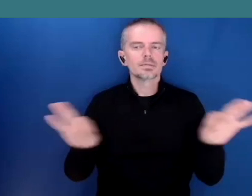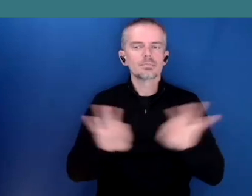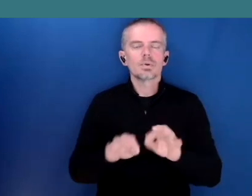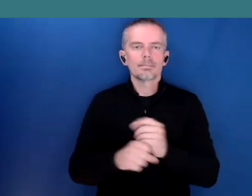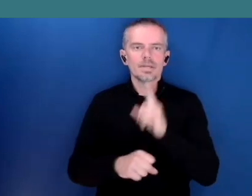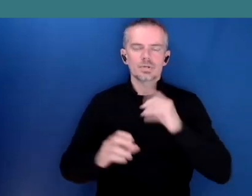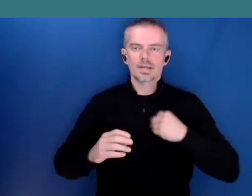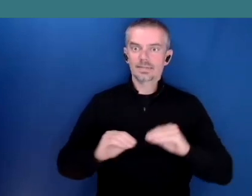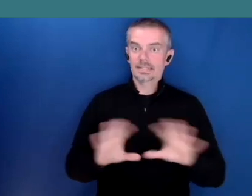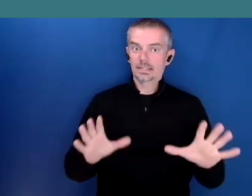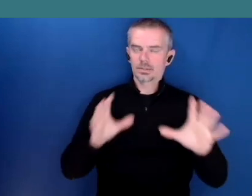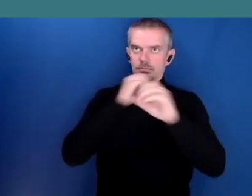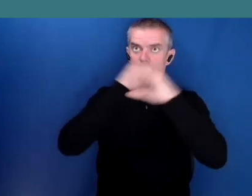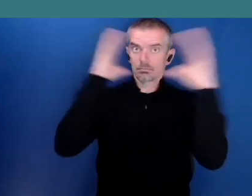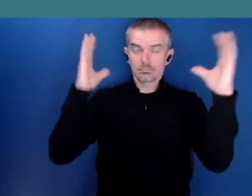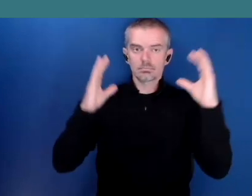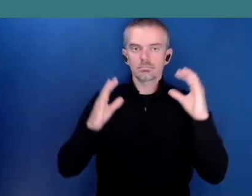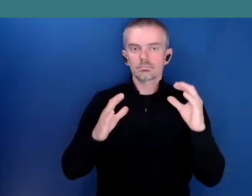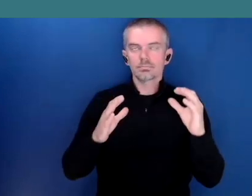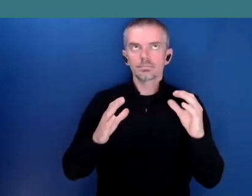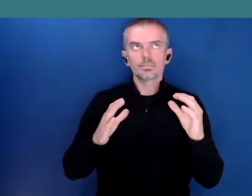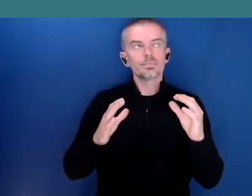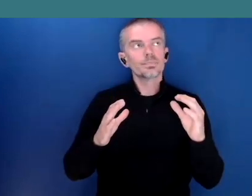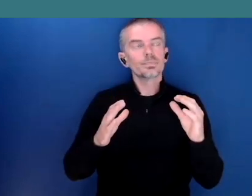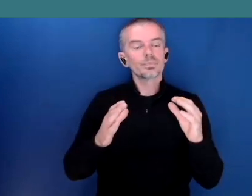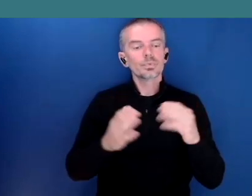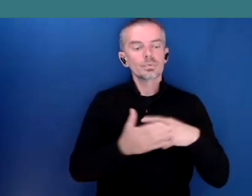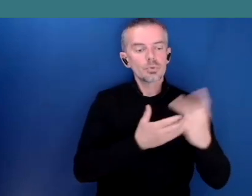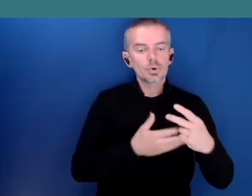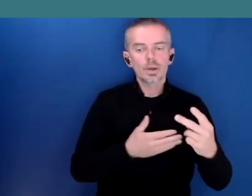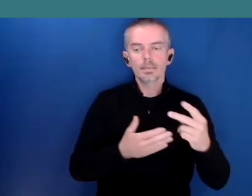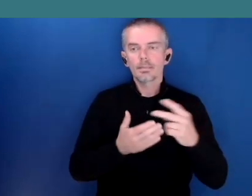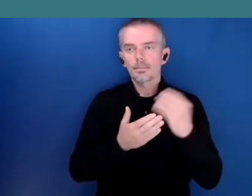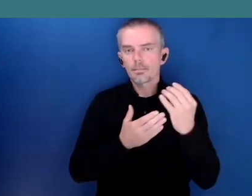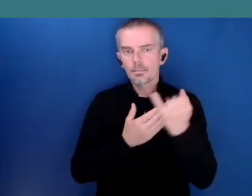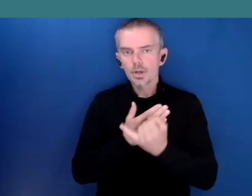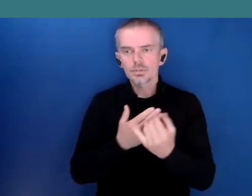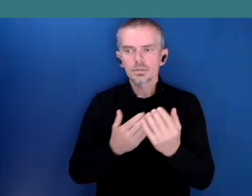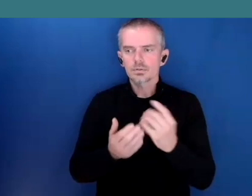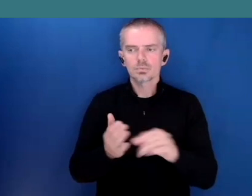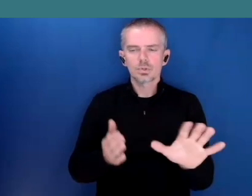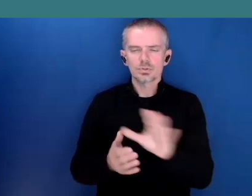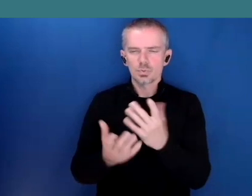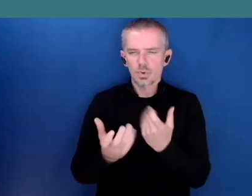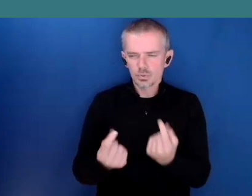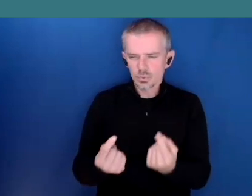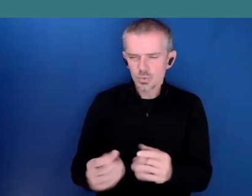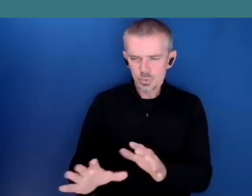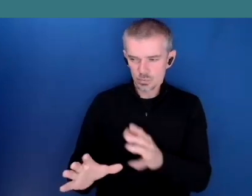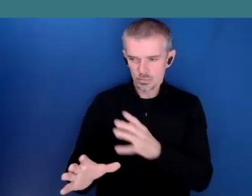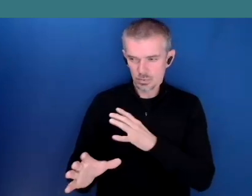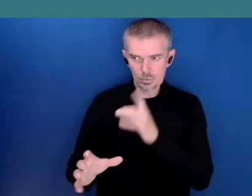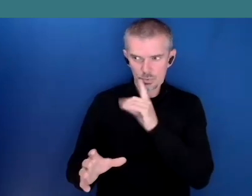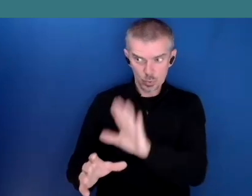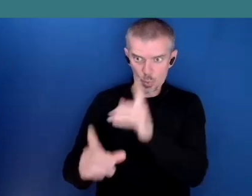clear vision of what all the program or project really seeks to undertake, because everything else tiers from that.